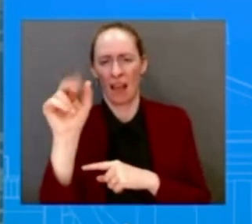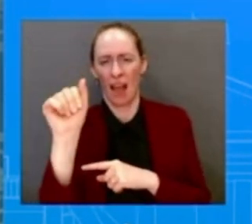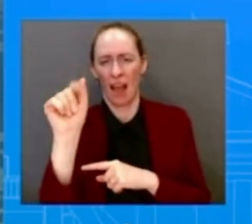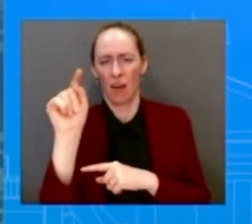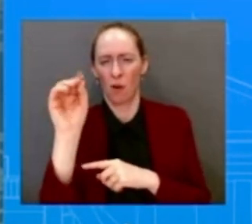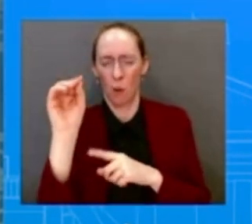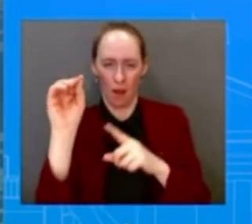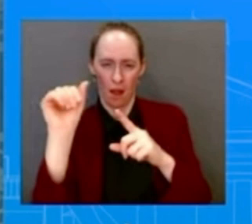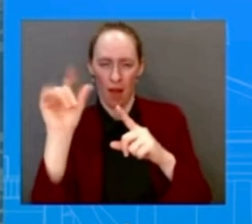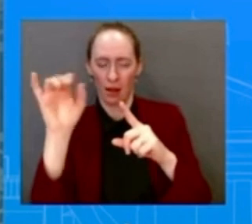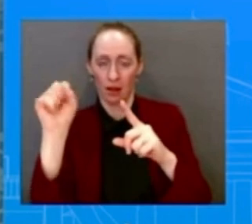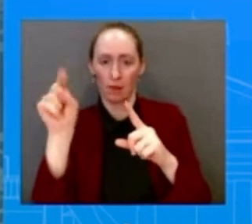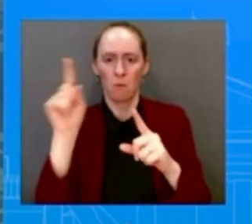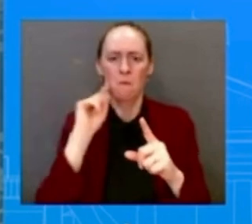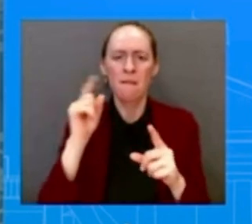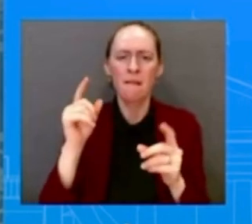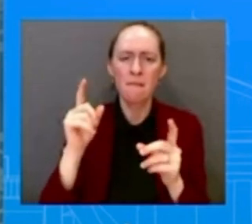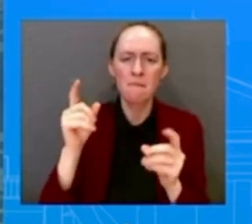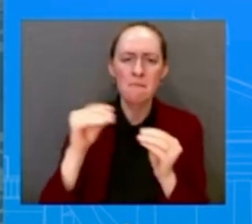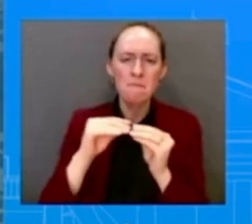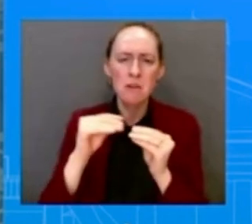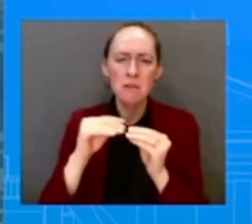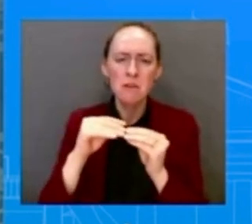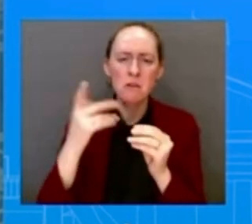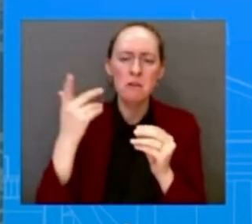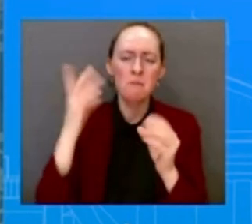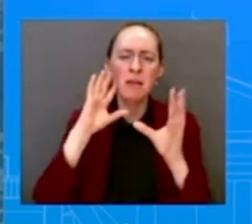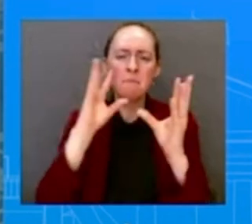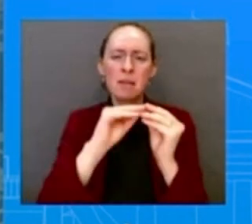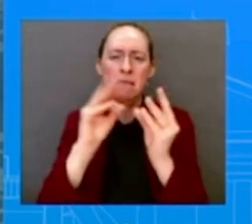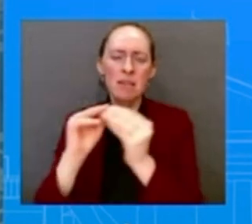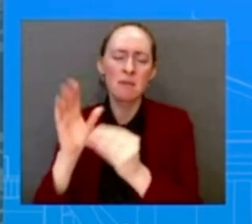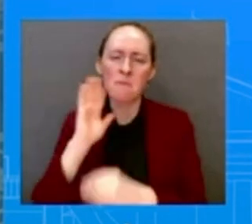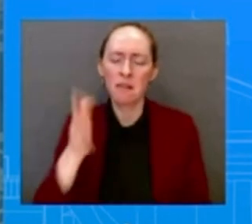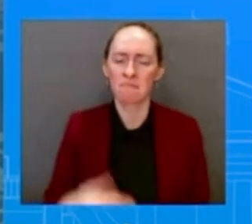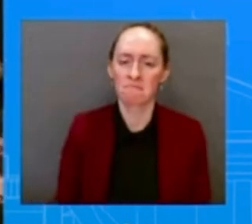might have. Go ahead, Sebastian. Thank you very much. Hello, Tom.